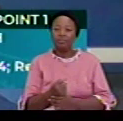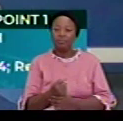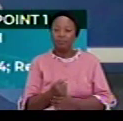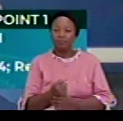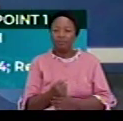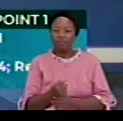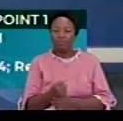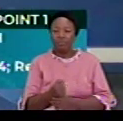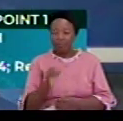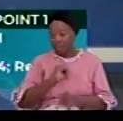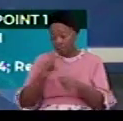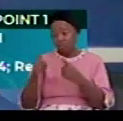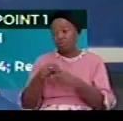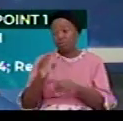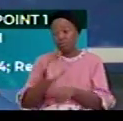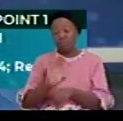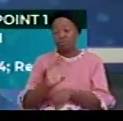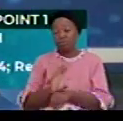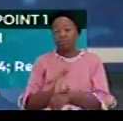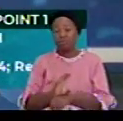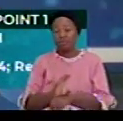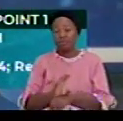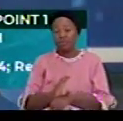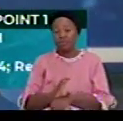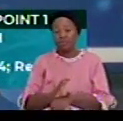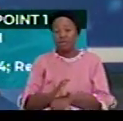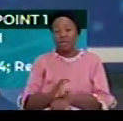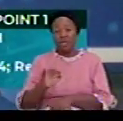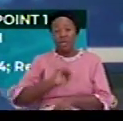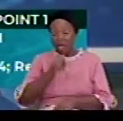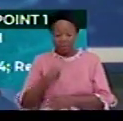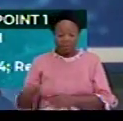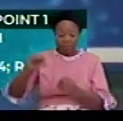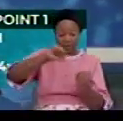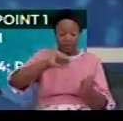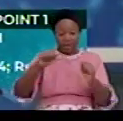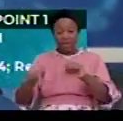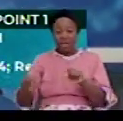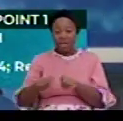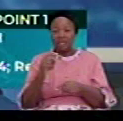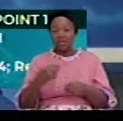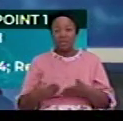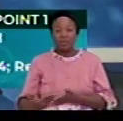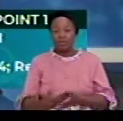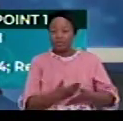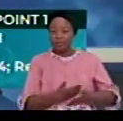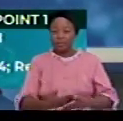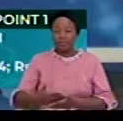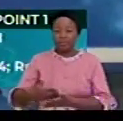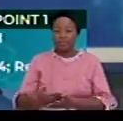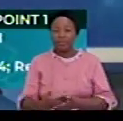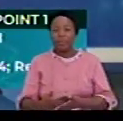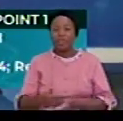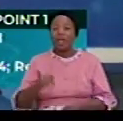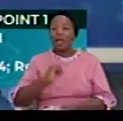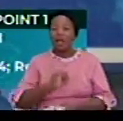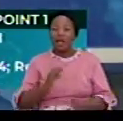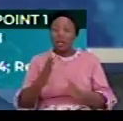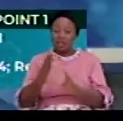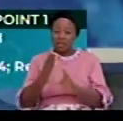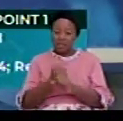I go to church. I'm baptized as an infant. I take the